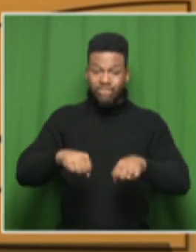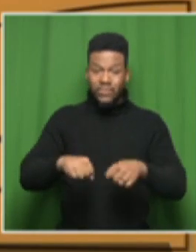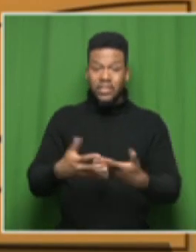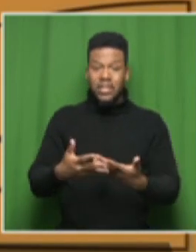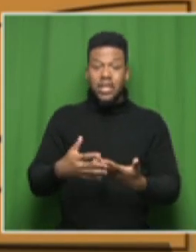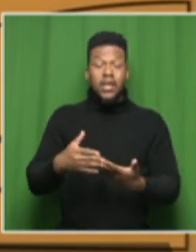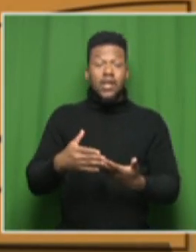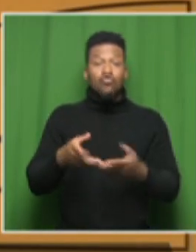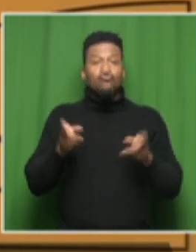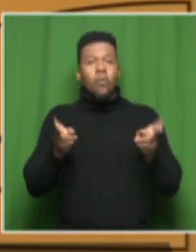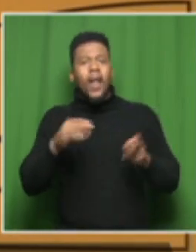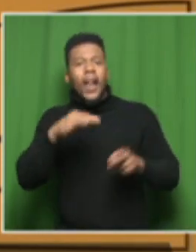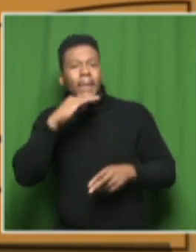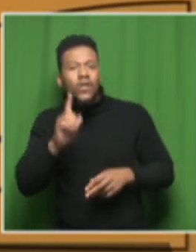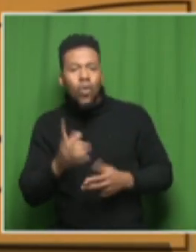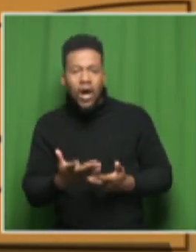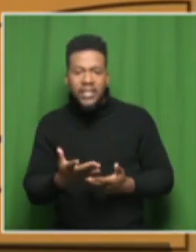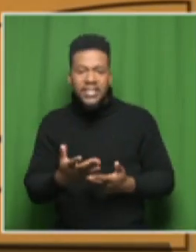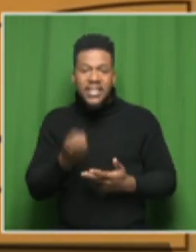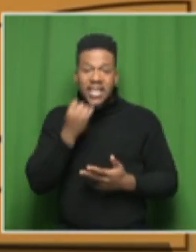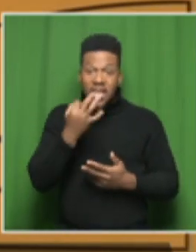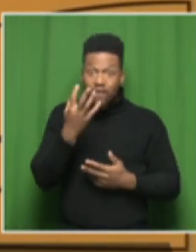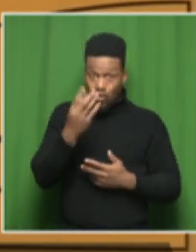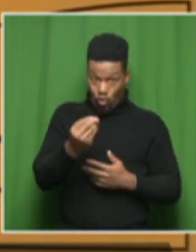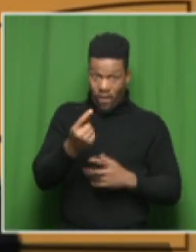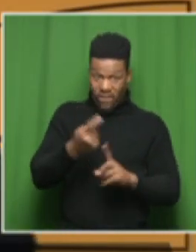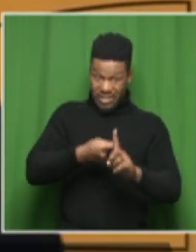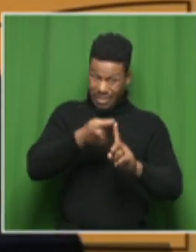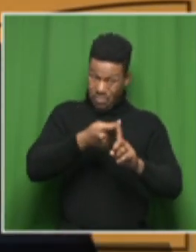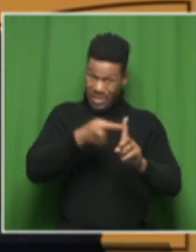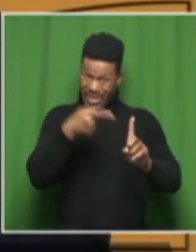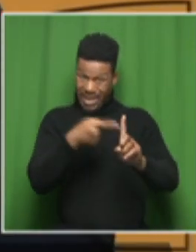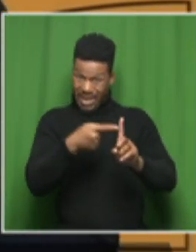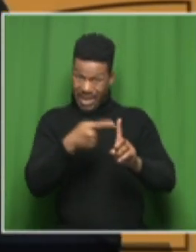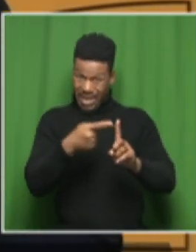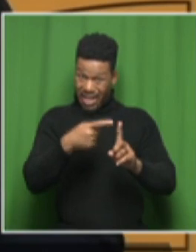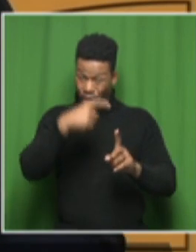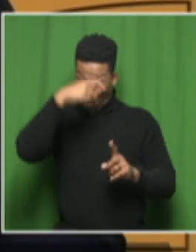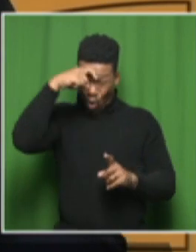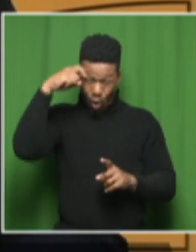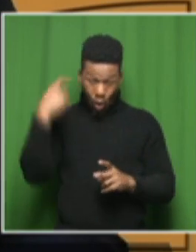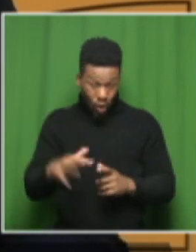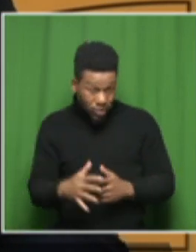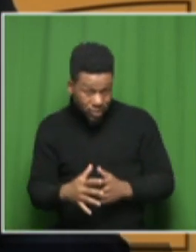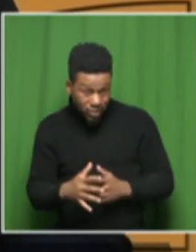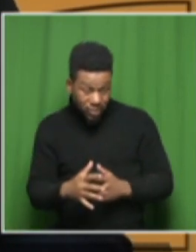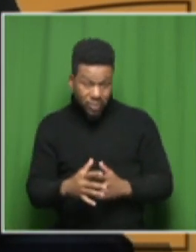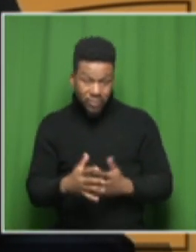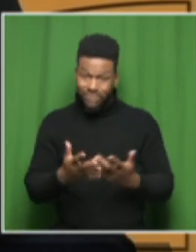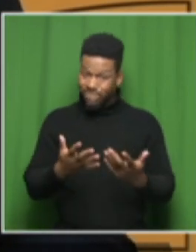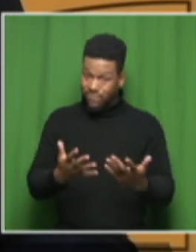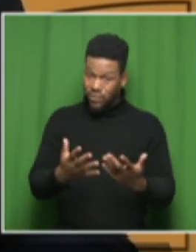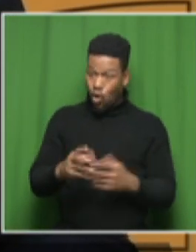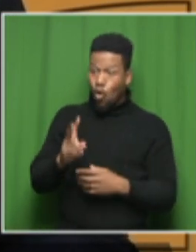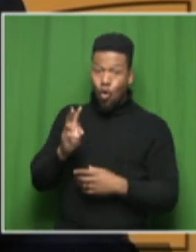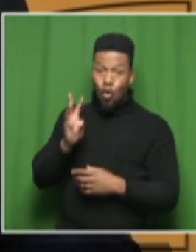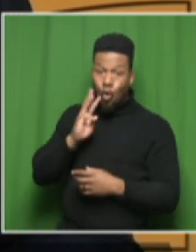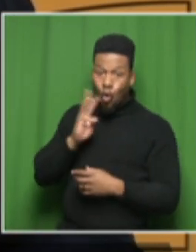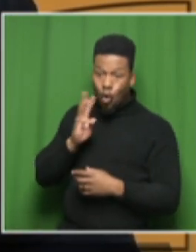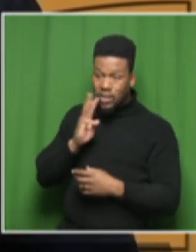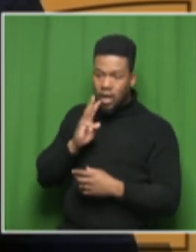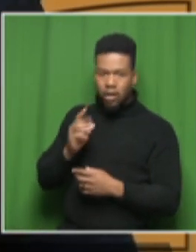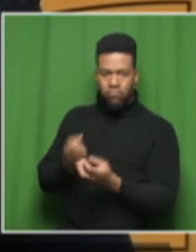terms, if you have such a temperature and you need 100 degrees Celsius to boil your water, that is more than 6